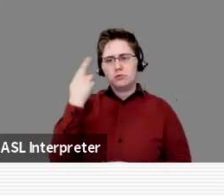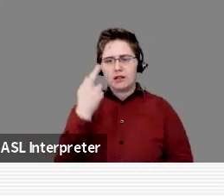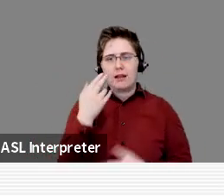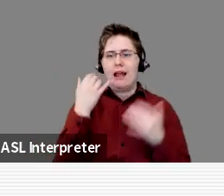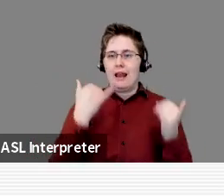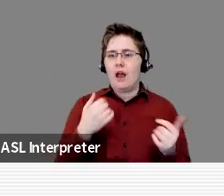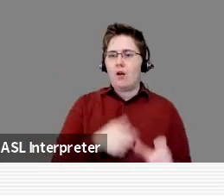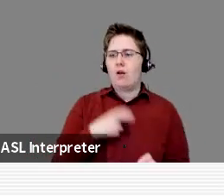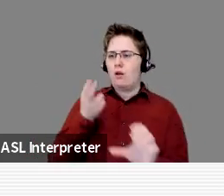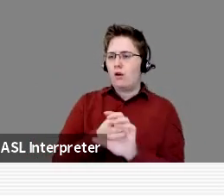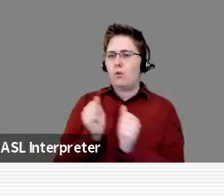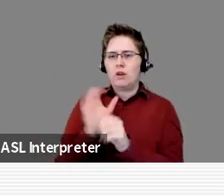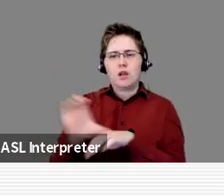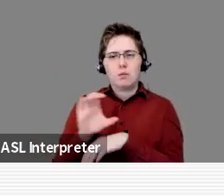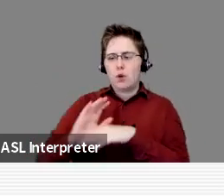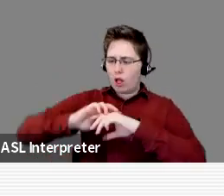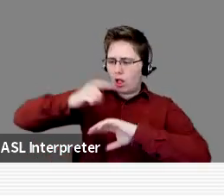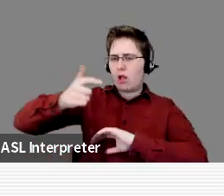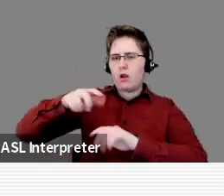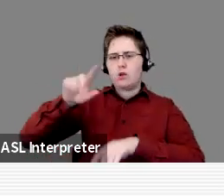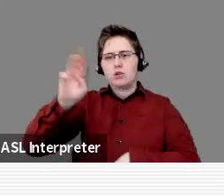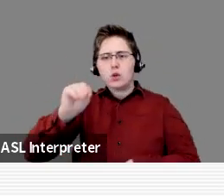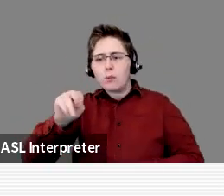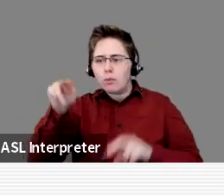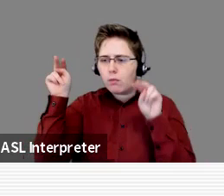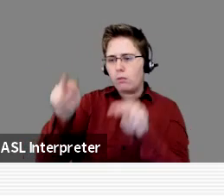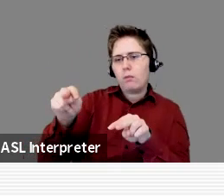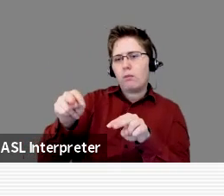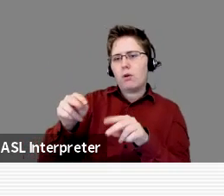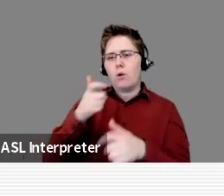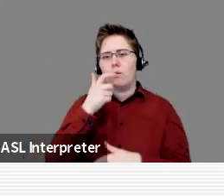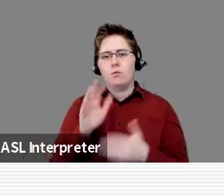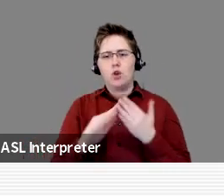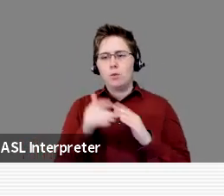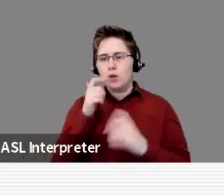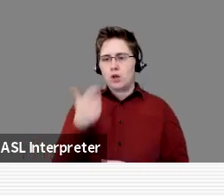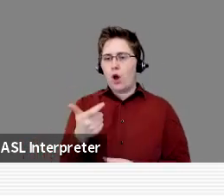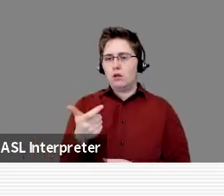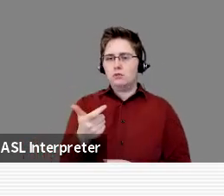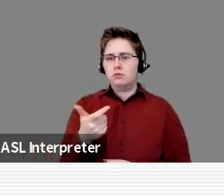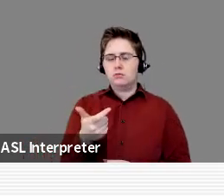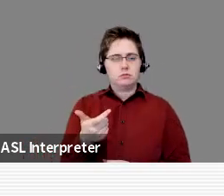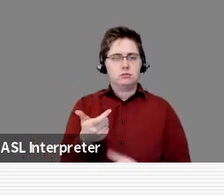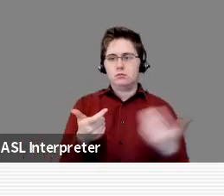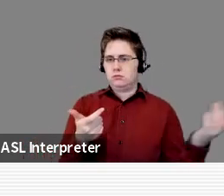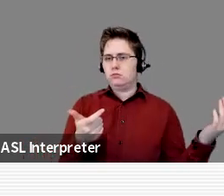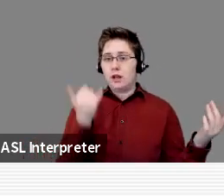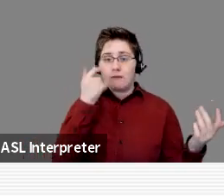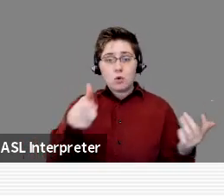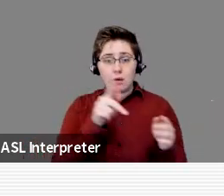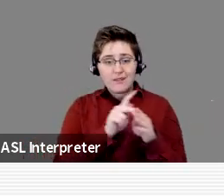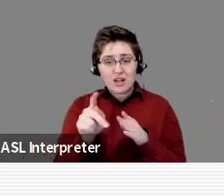able to hop on their computer and hop on Zoom and join a community call. And so if you are a professional who